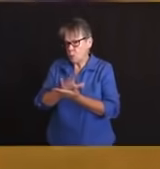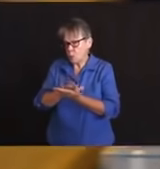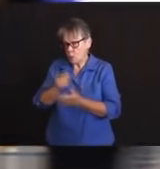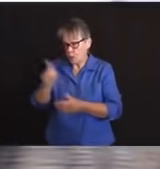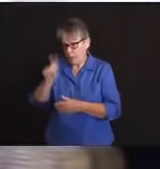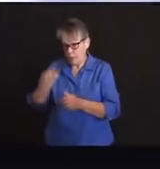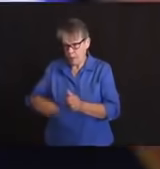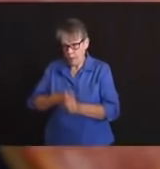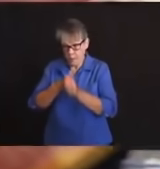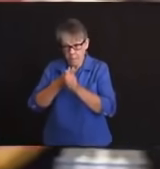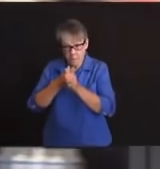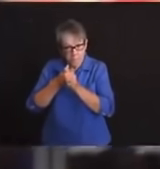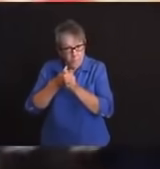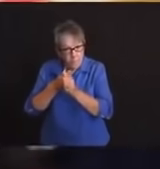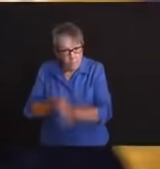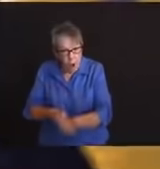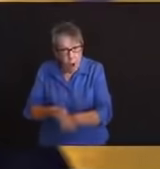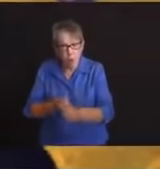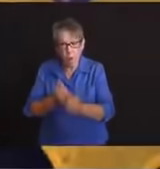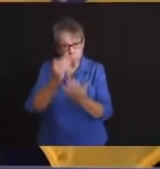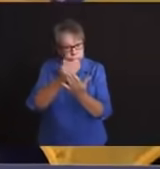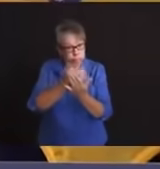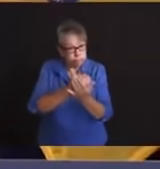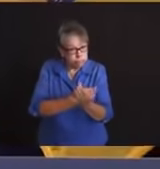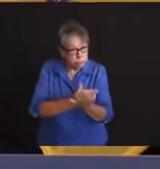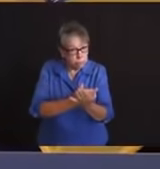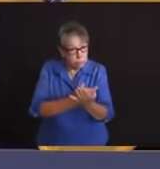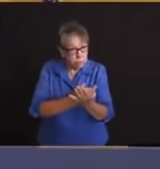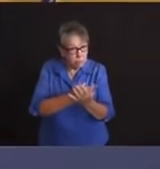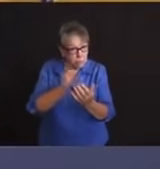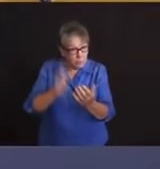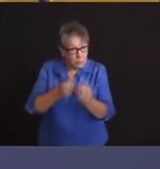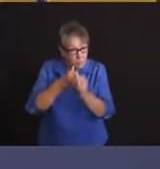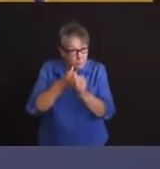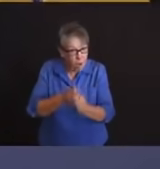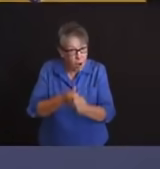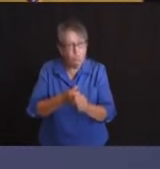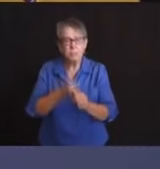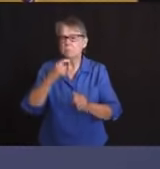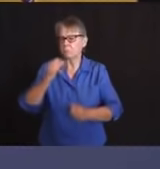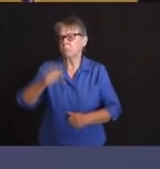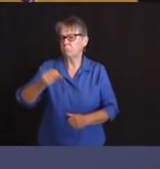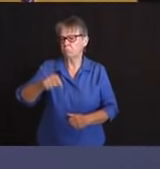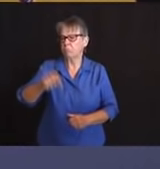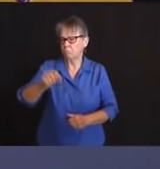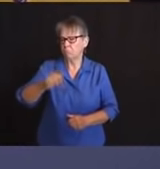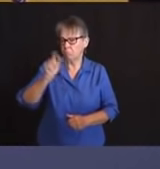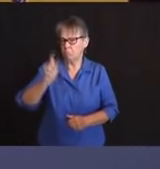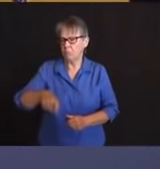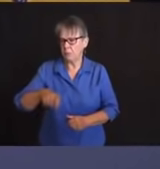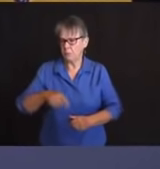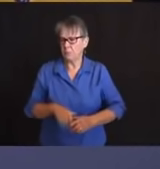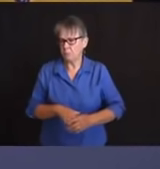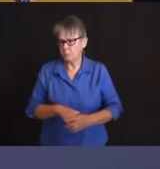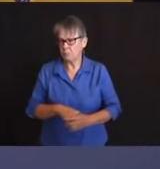Okay, so this is hot off the press. Tell me if I got this right. Kevin, 545 approved